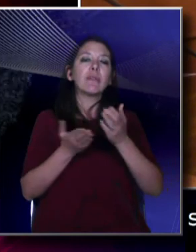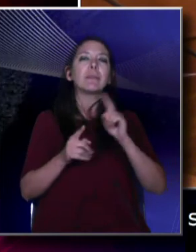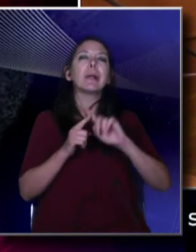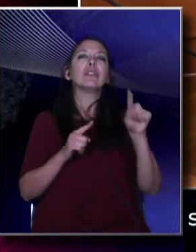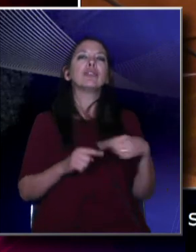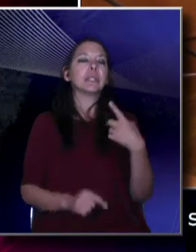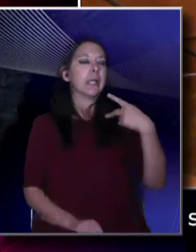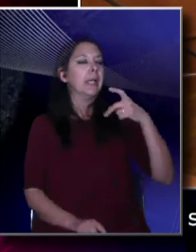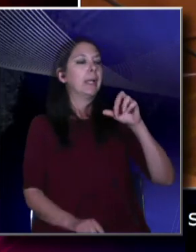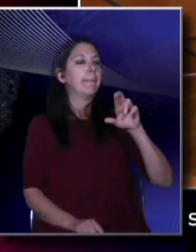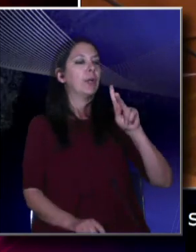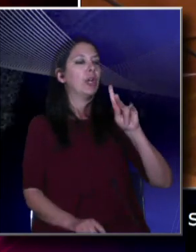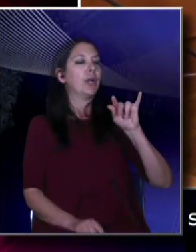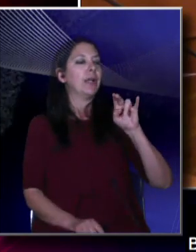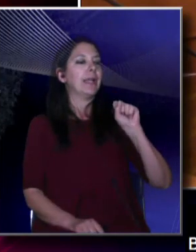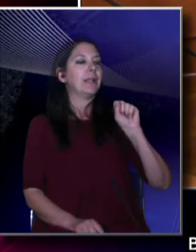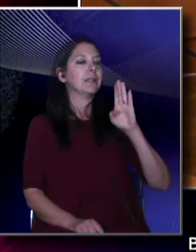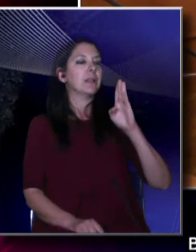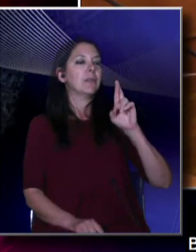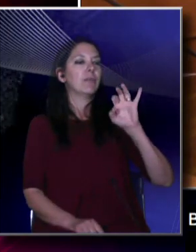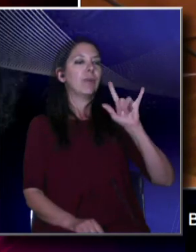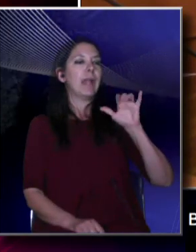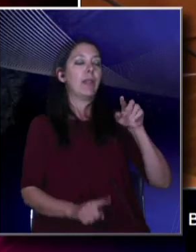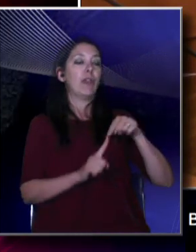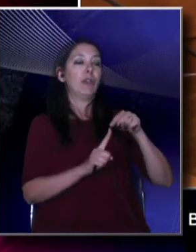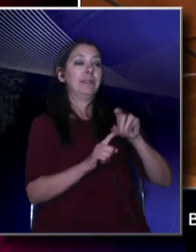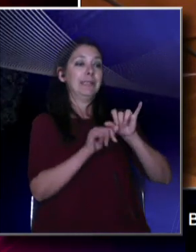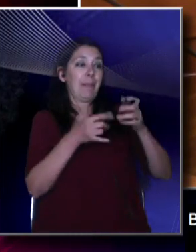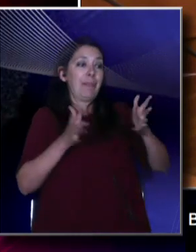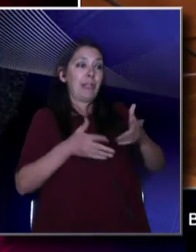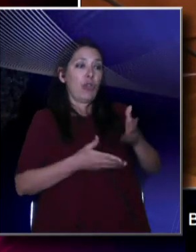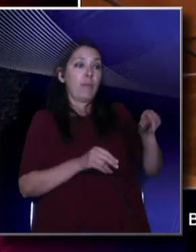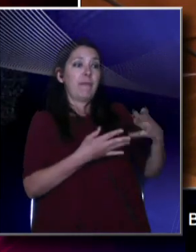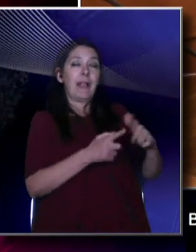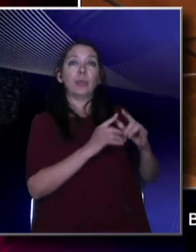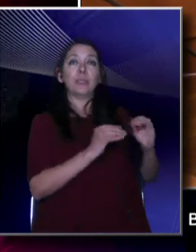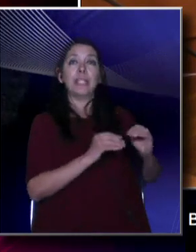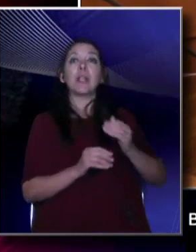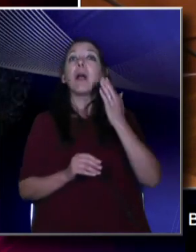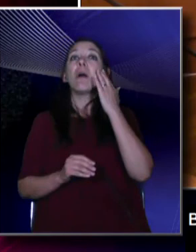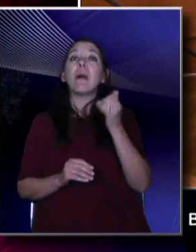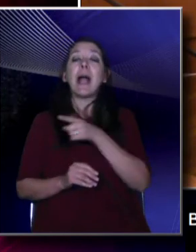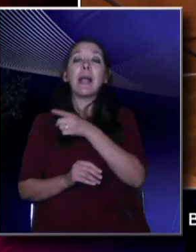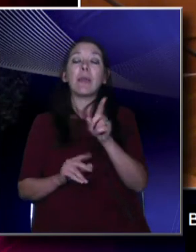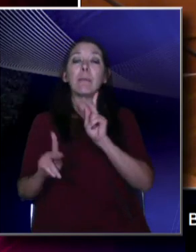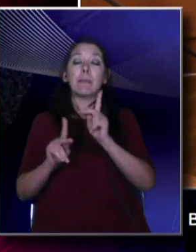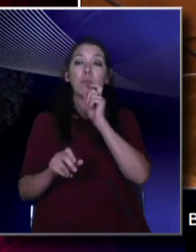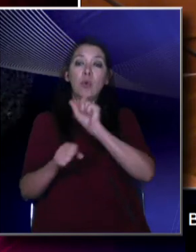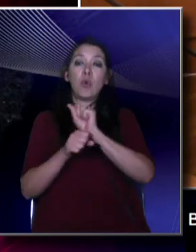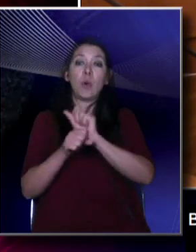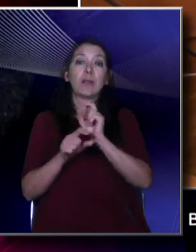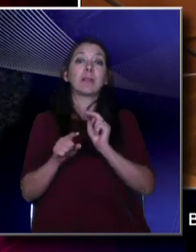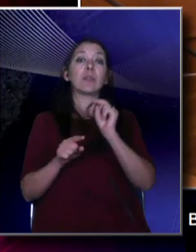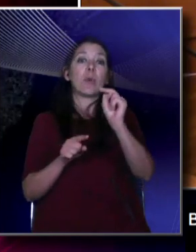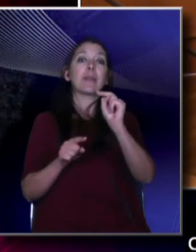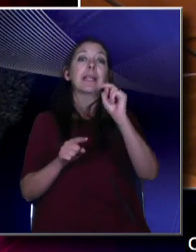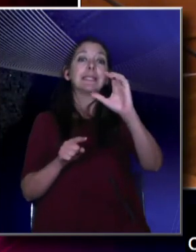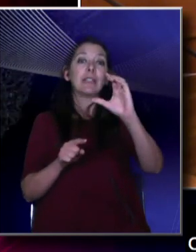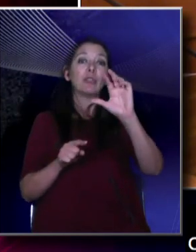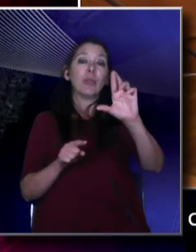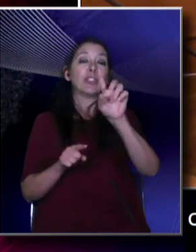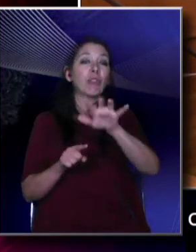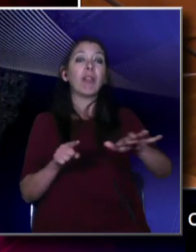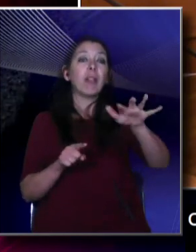Brailler because those working in the education services in the North Central Regional Cooperative